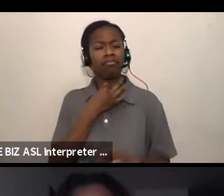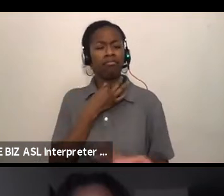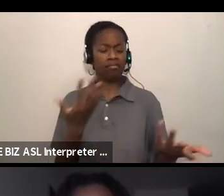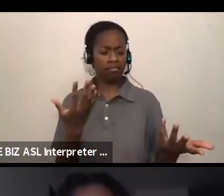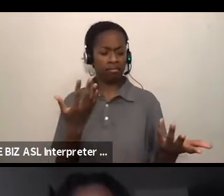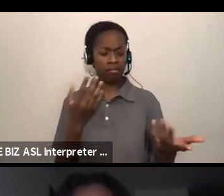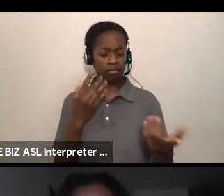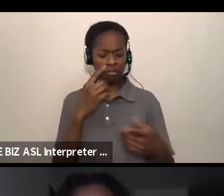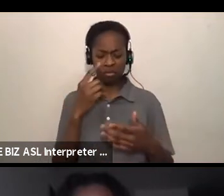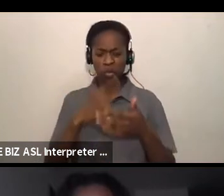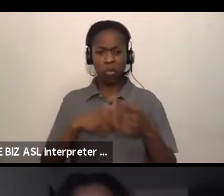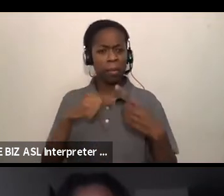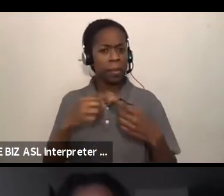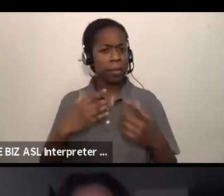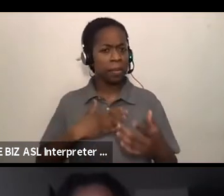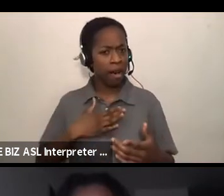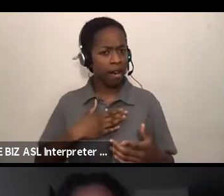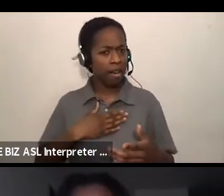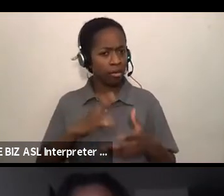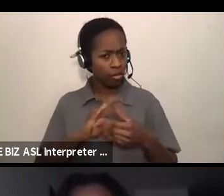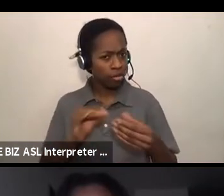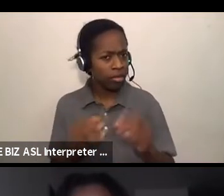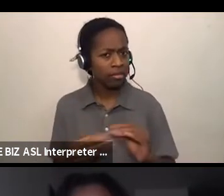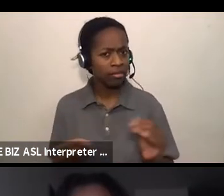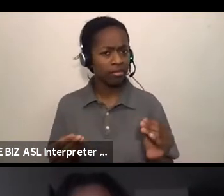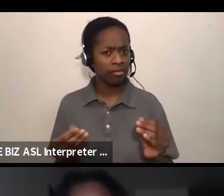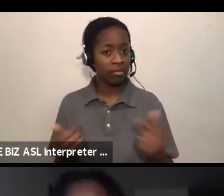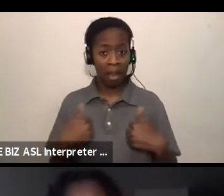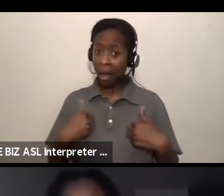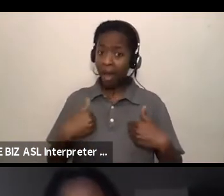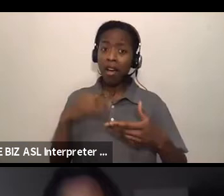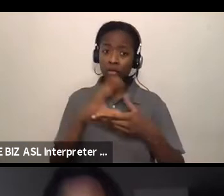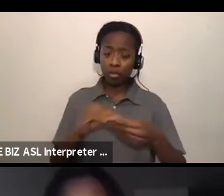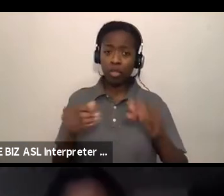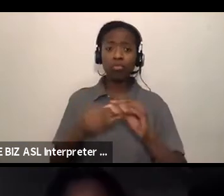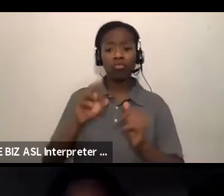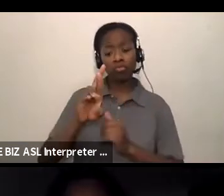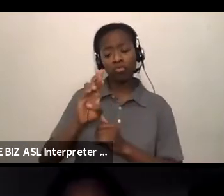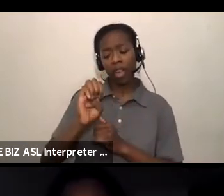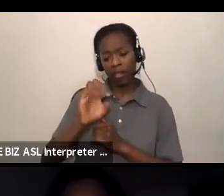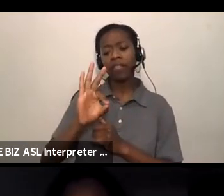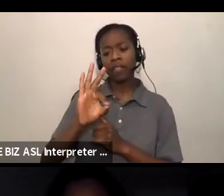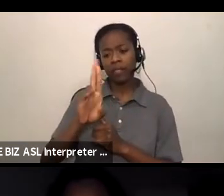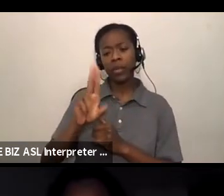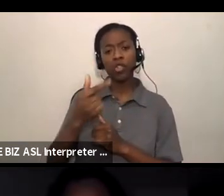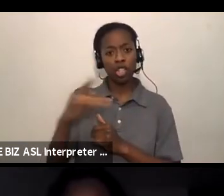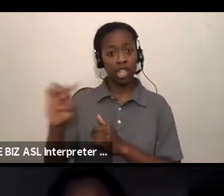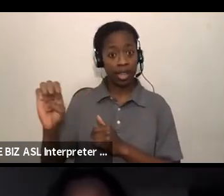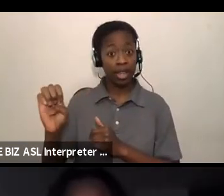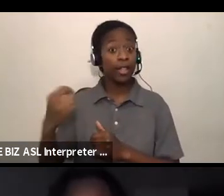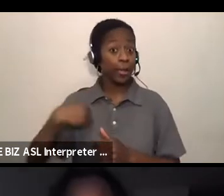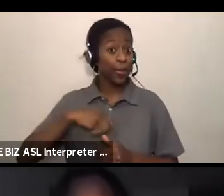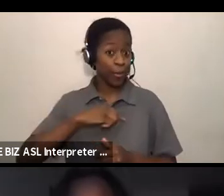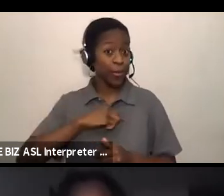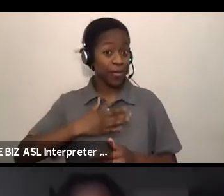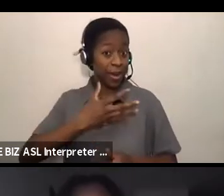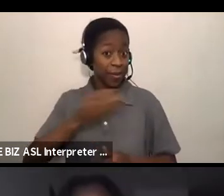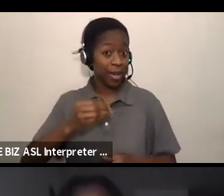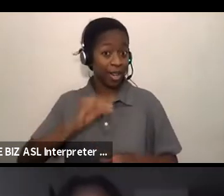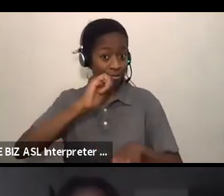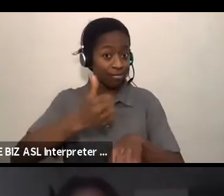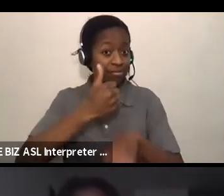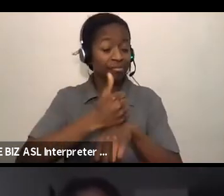that I have? What about the refugee stories that I have? You know, and so that's kind of where we developed a play called Refugee Nation,